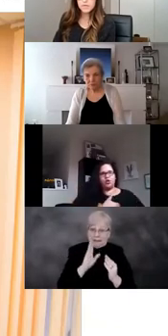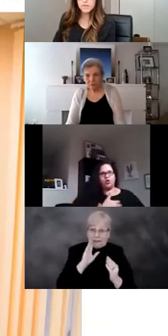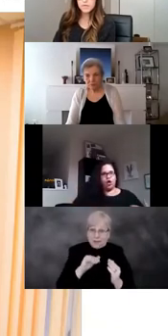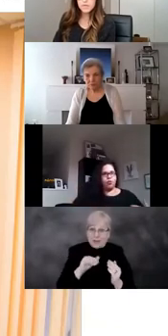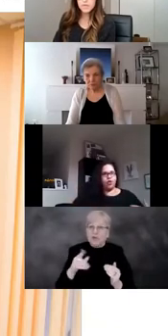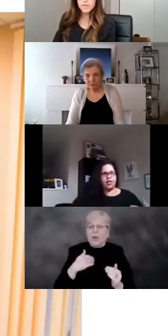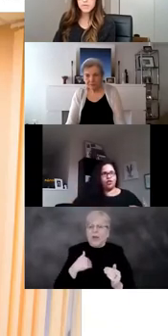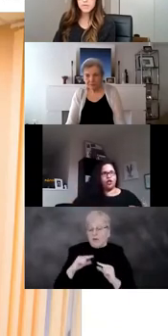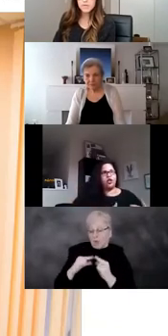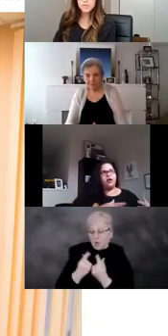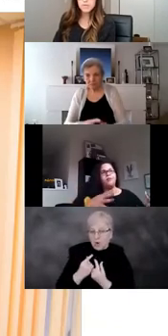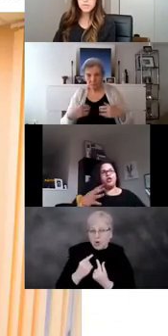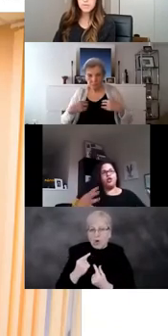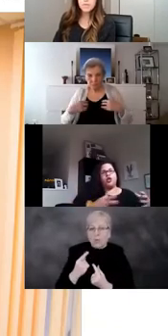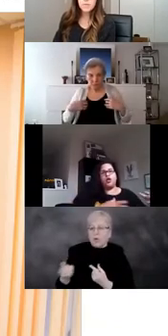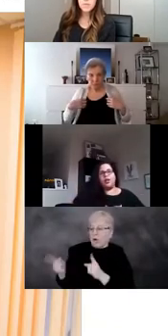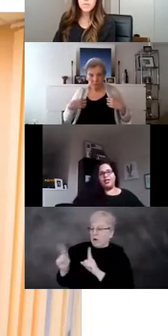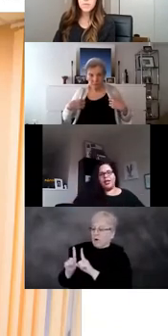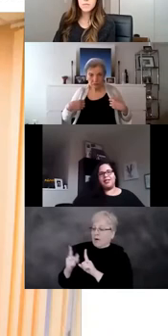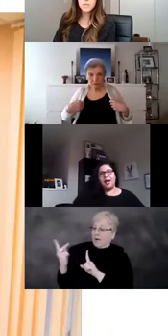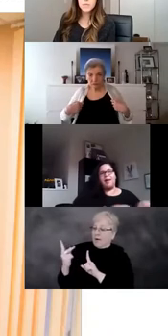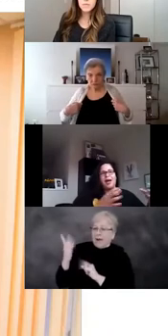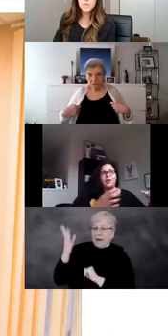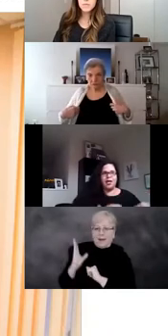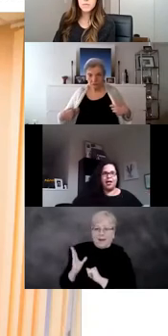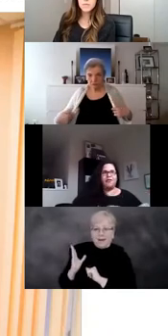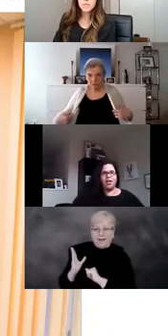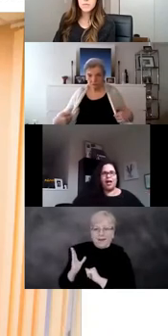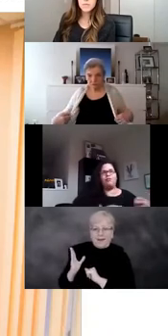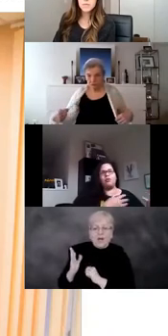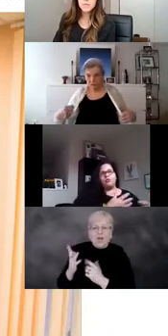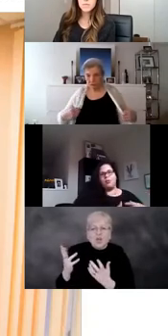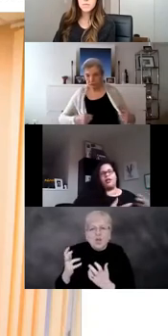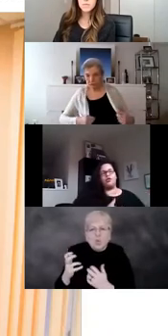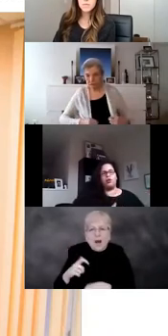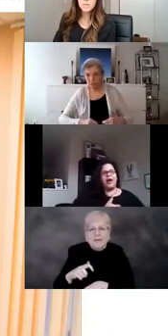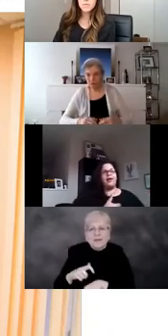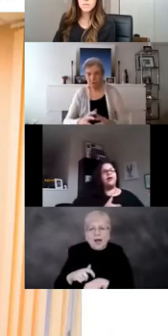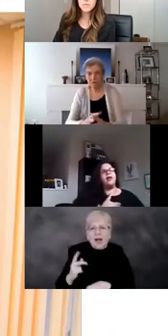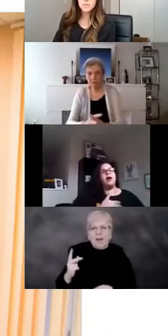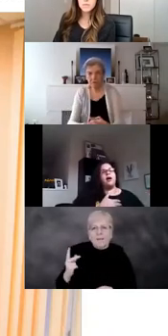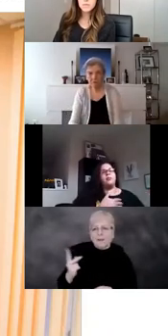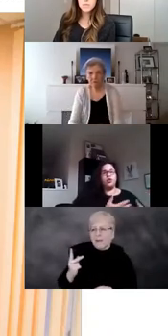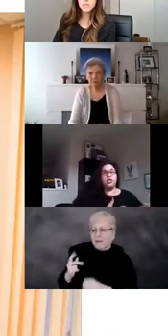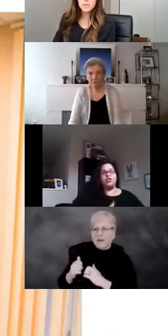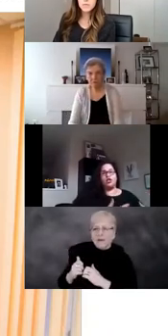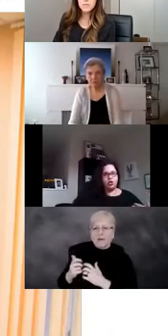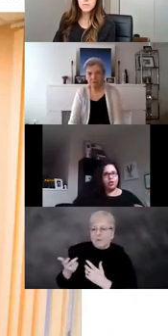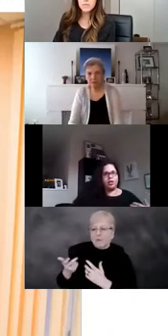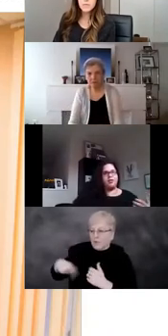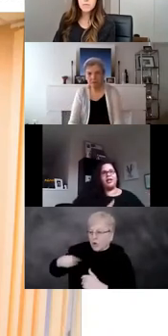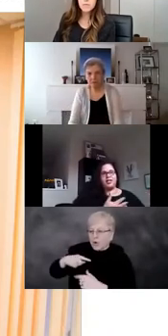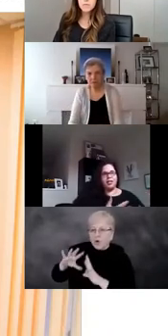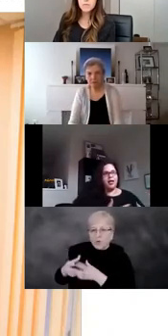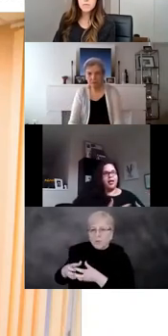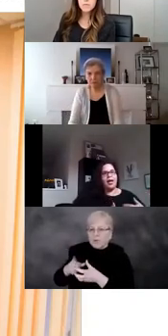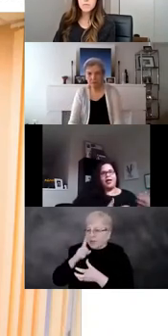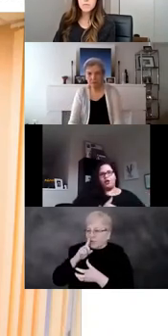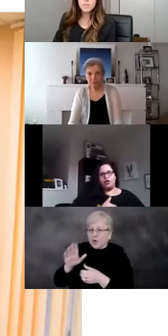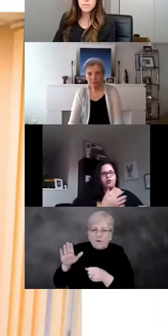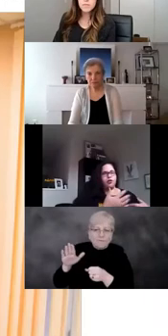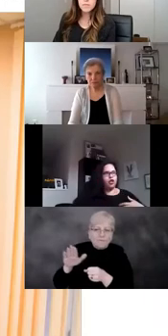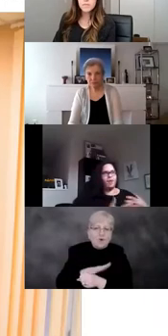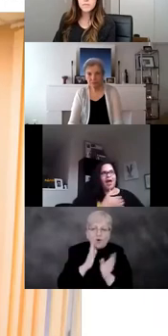-panelist or a co-presenter, you're going to want to take time outside of the platform to make sure that, um, your session is thoroughly planned and,